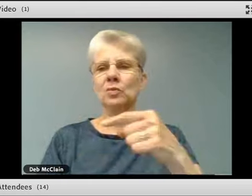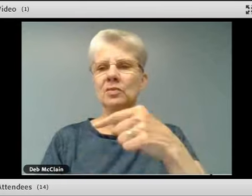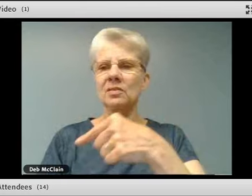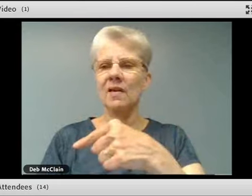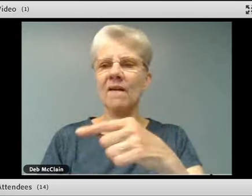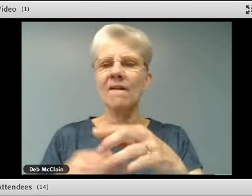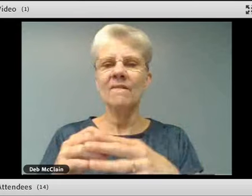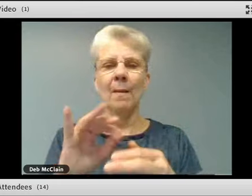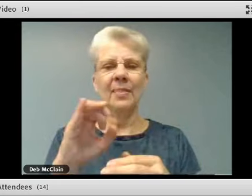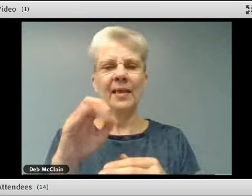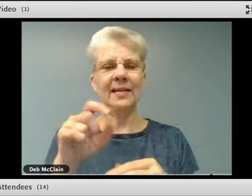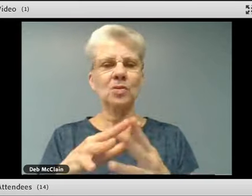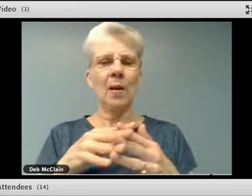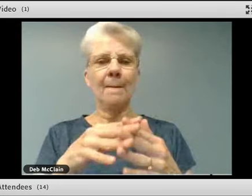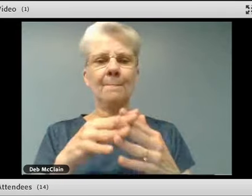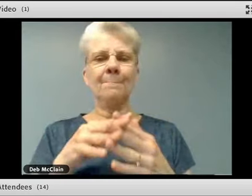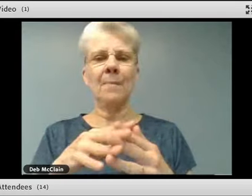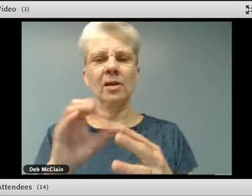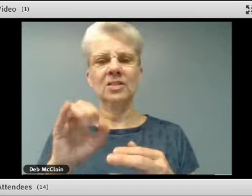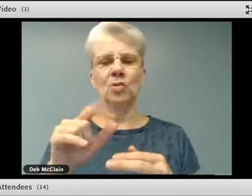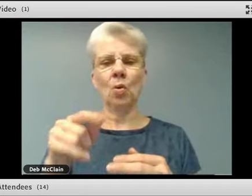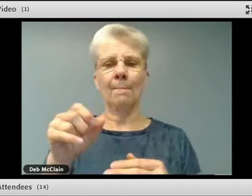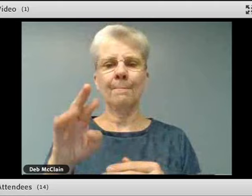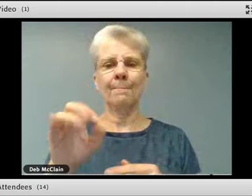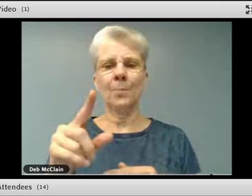American soil, Pearl Harbor, and September 11th